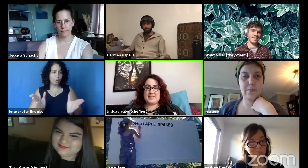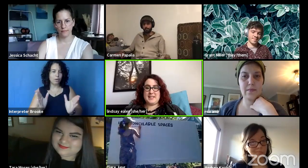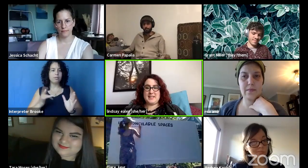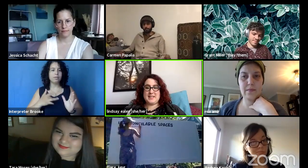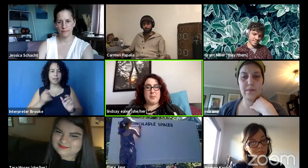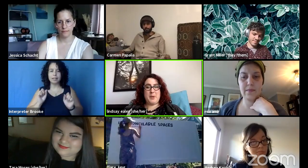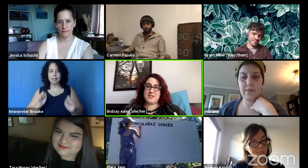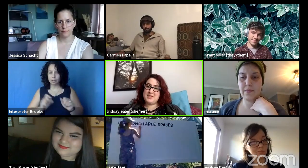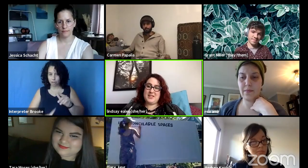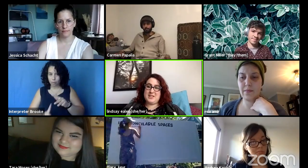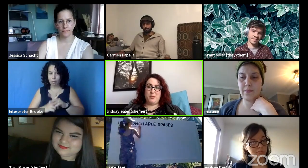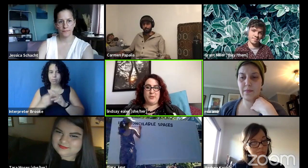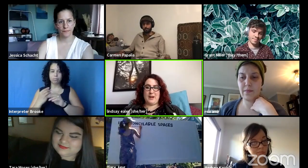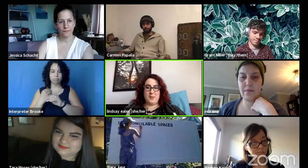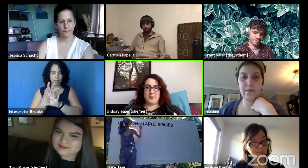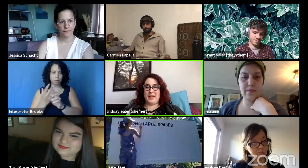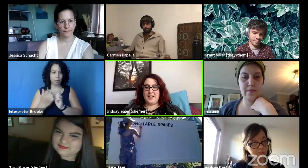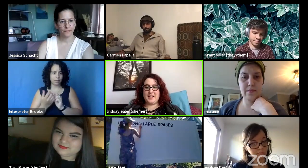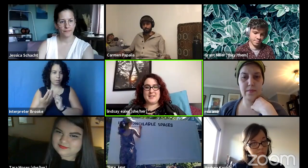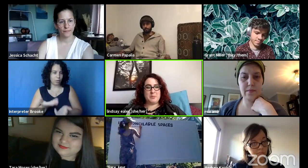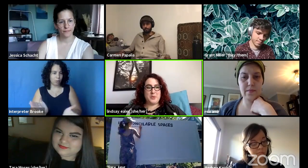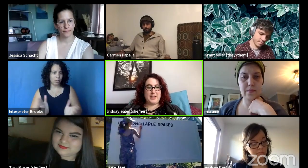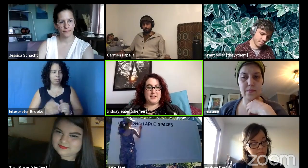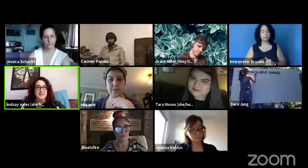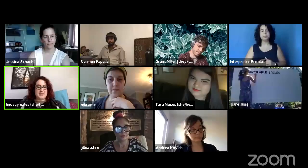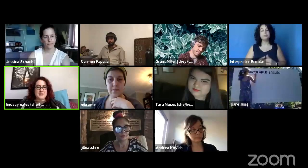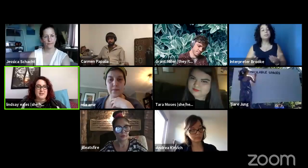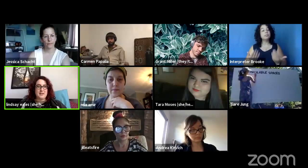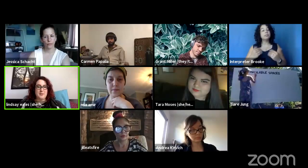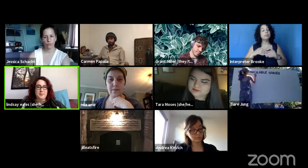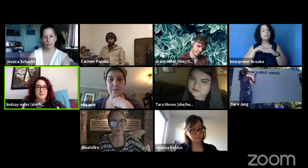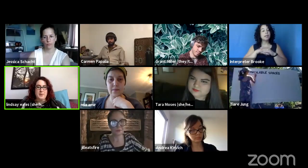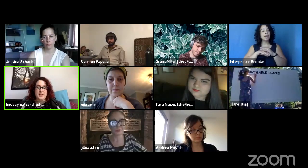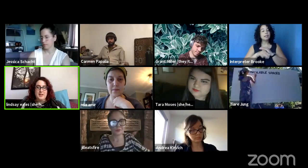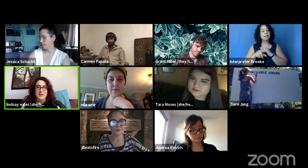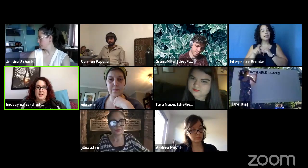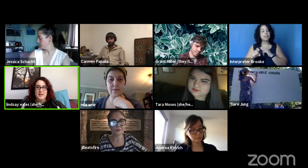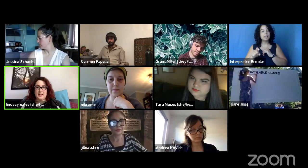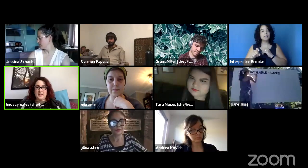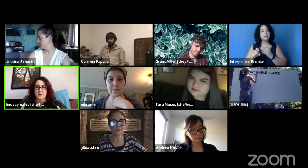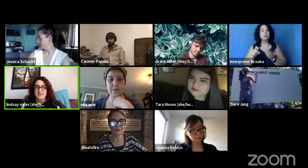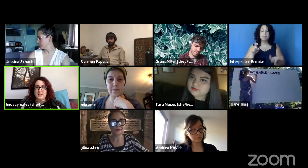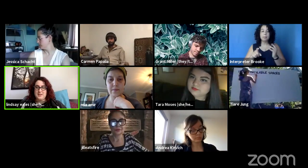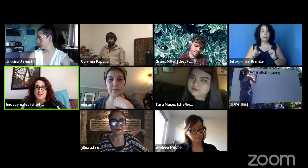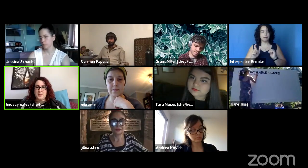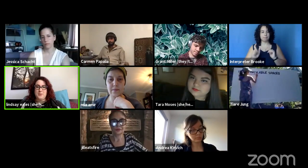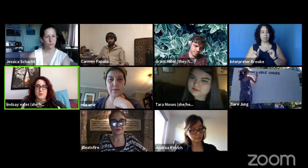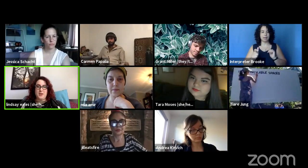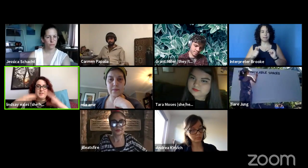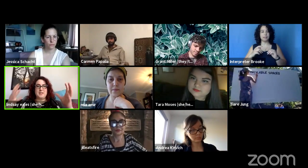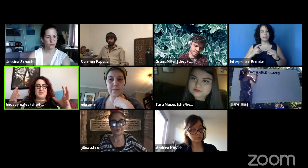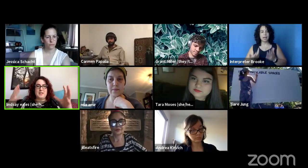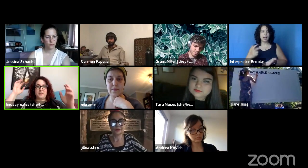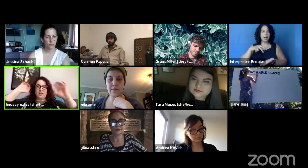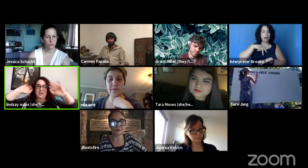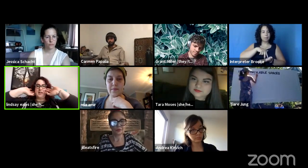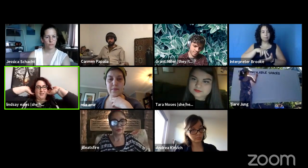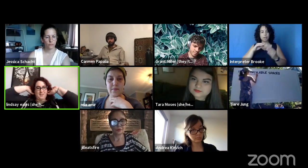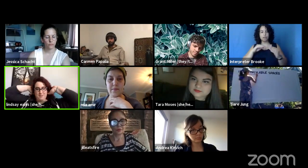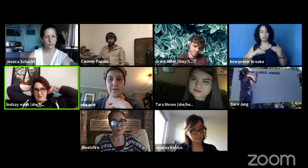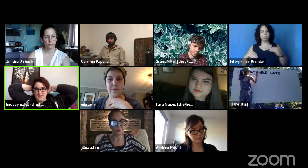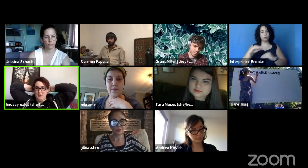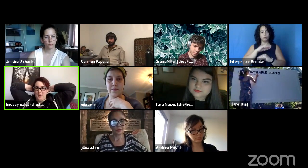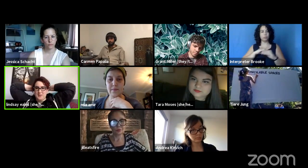My access means I probably just need to move around a bit at some point. And I think what we're going to facilitate for the